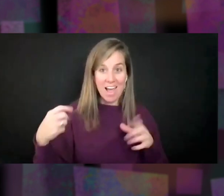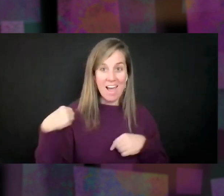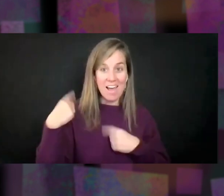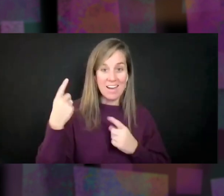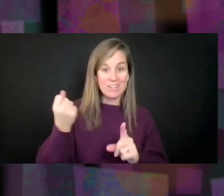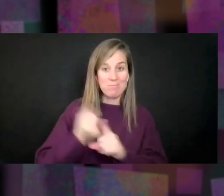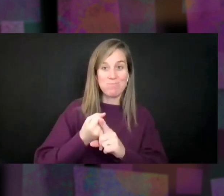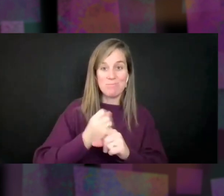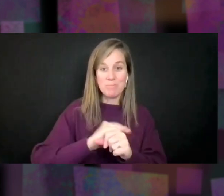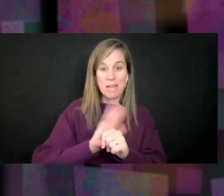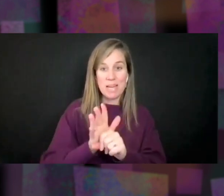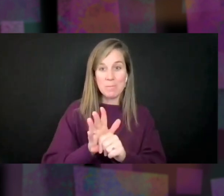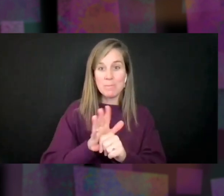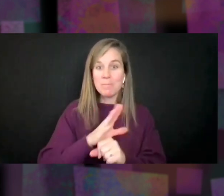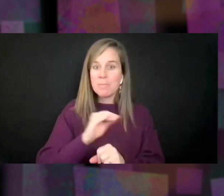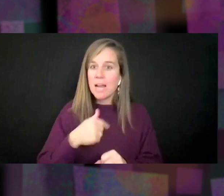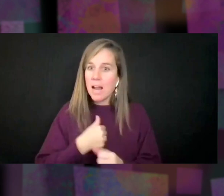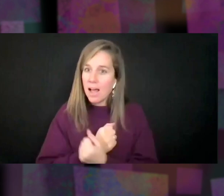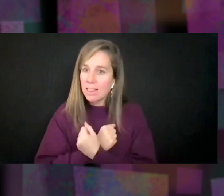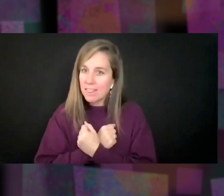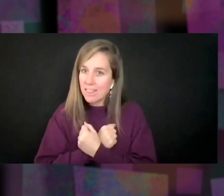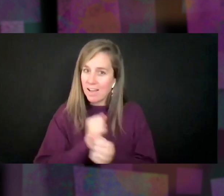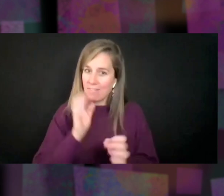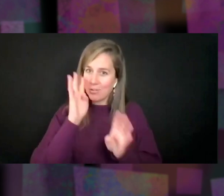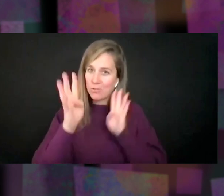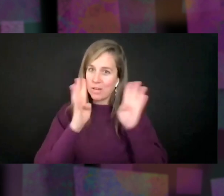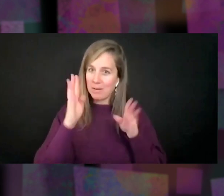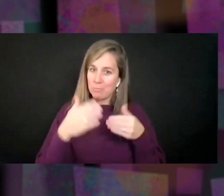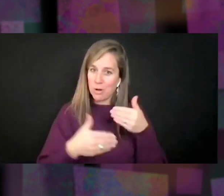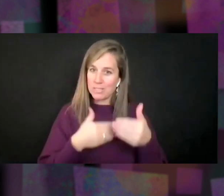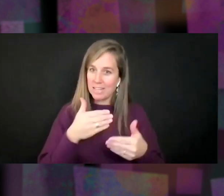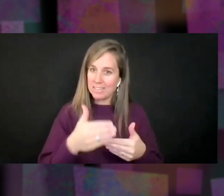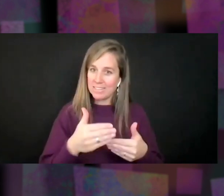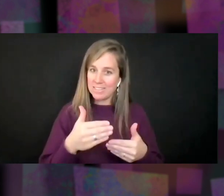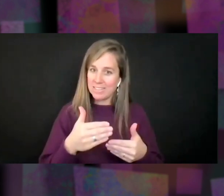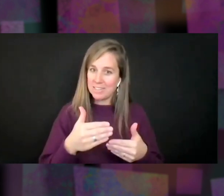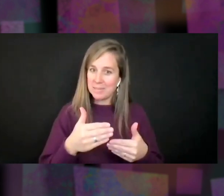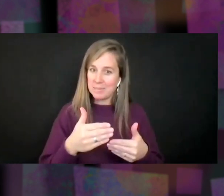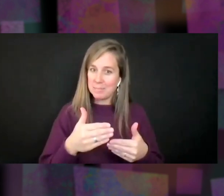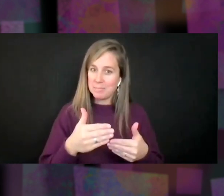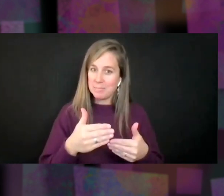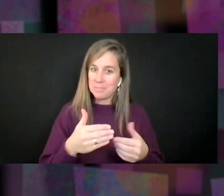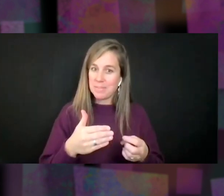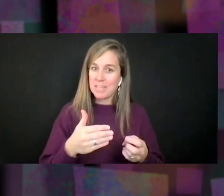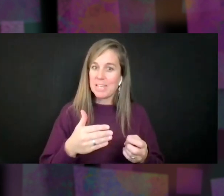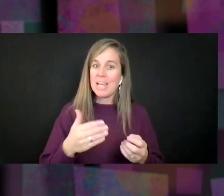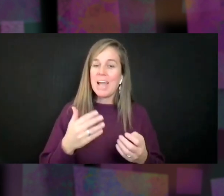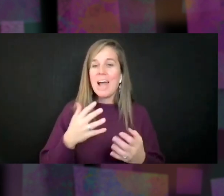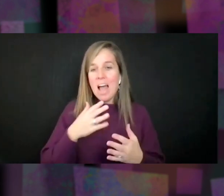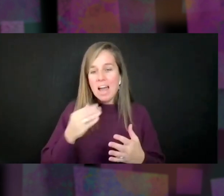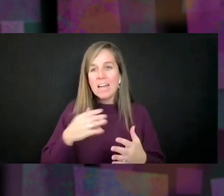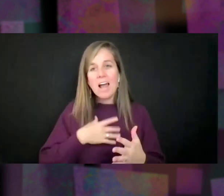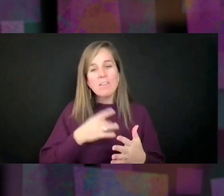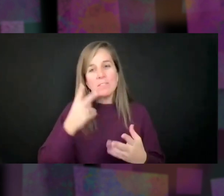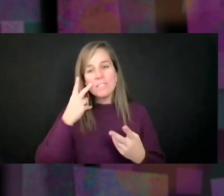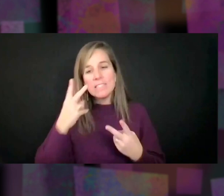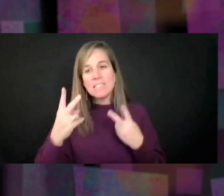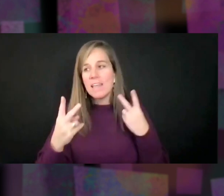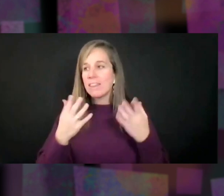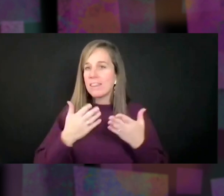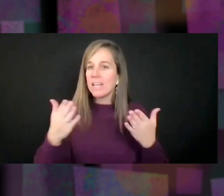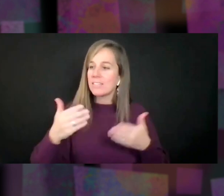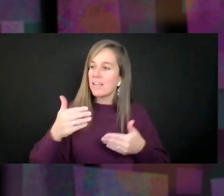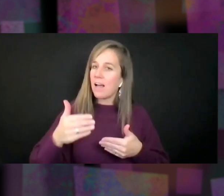I'm someone who loves creative process and seeing things unfold slowly. We can